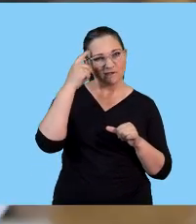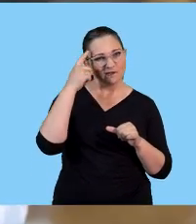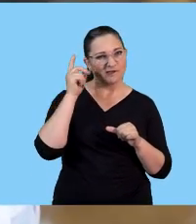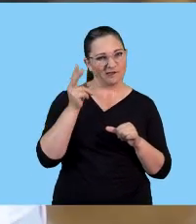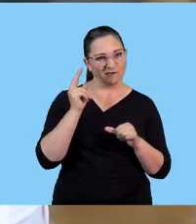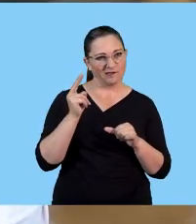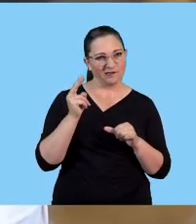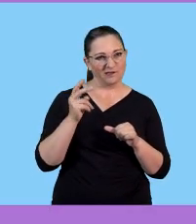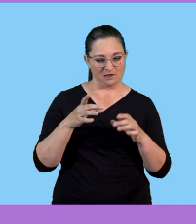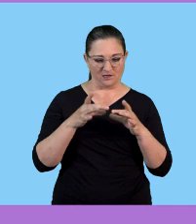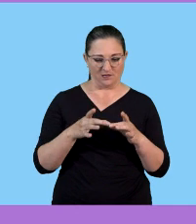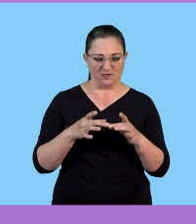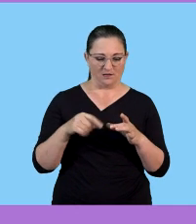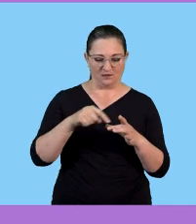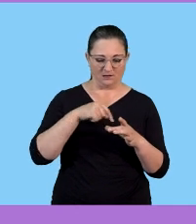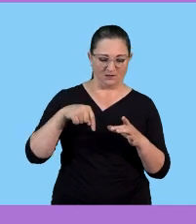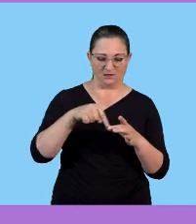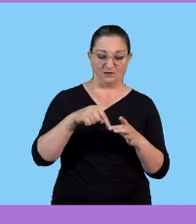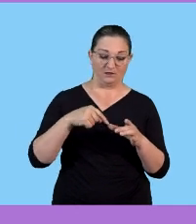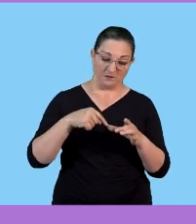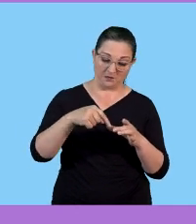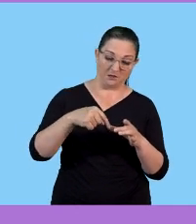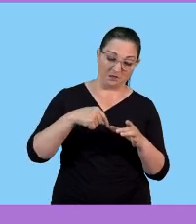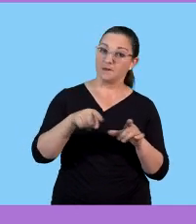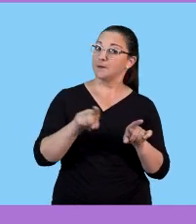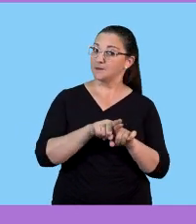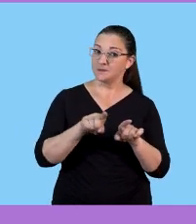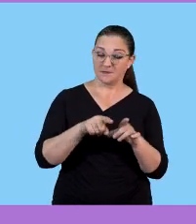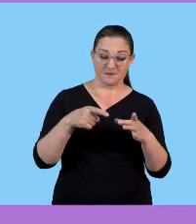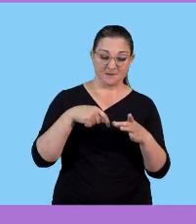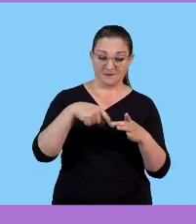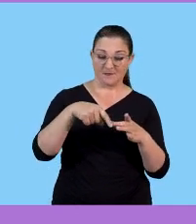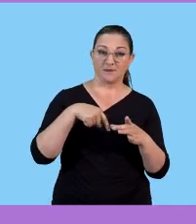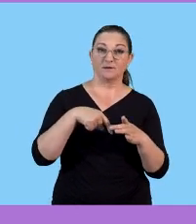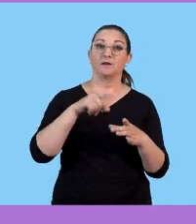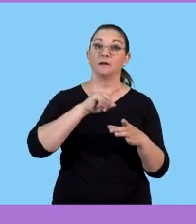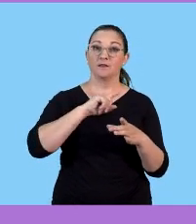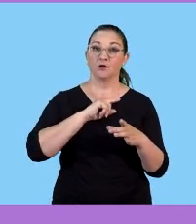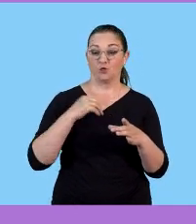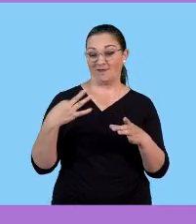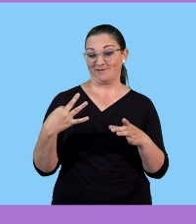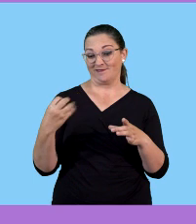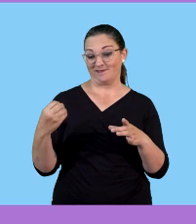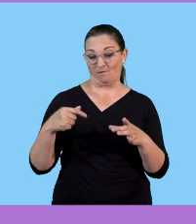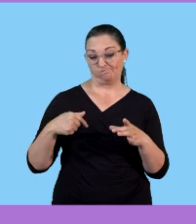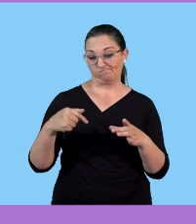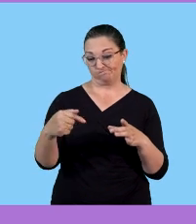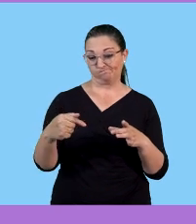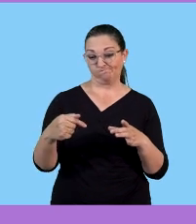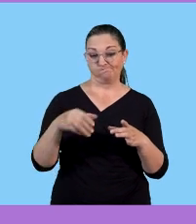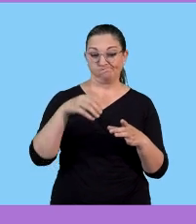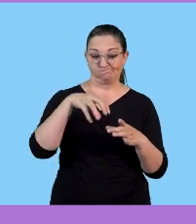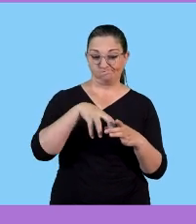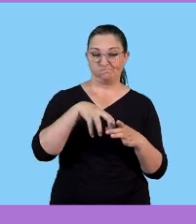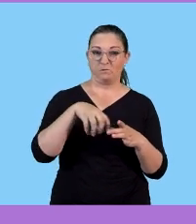well. So, the box has 300, the diameter is 100, and I